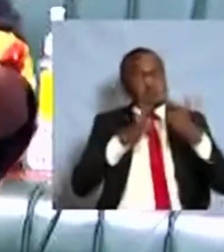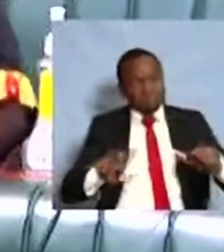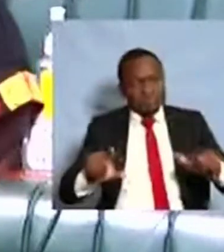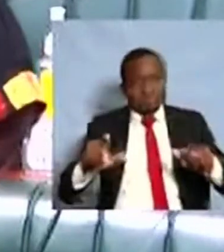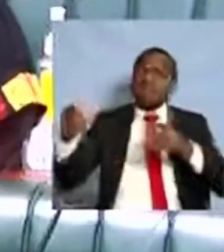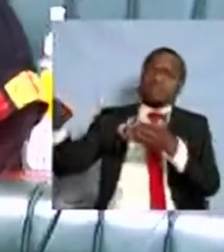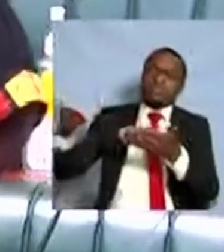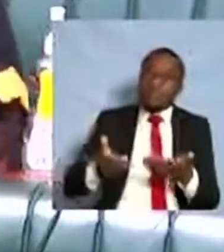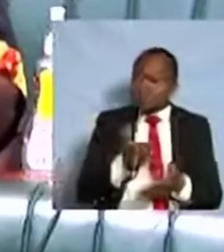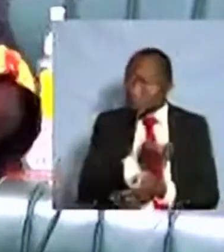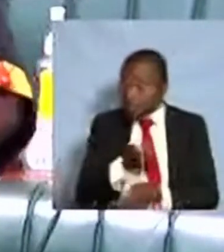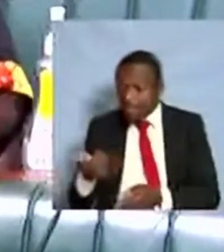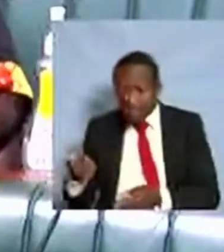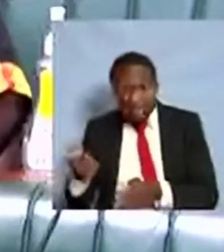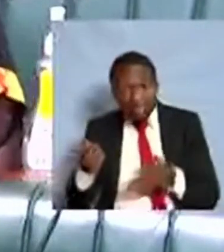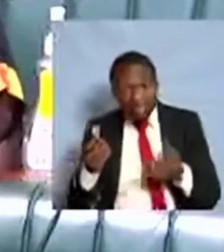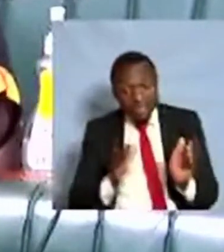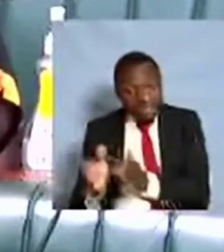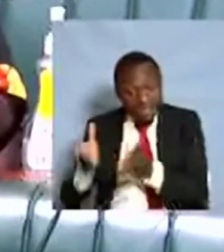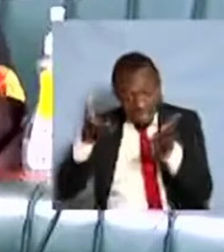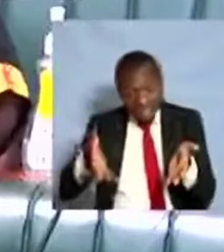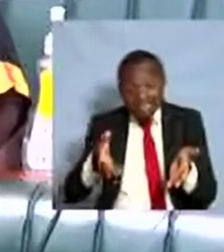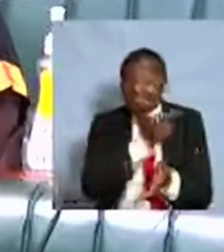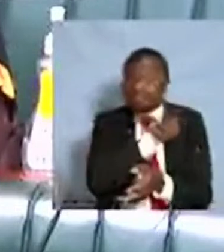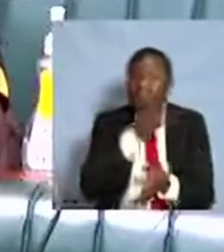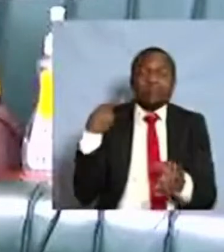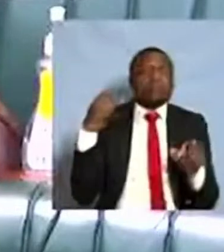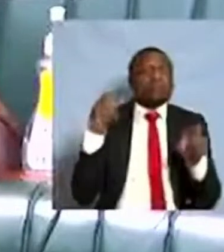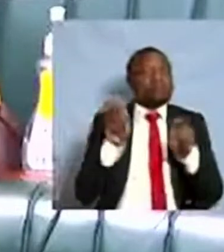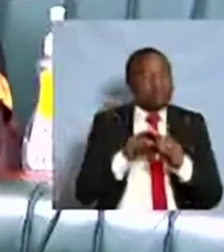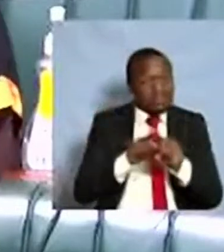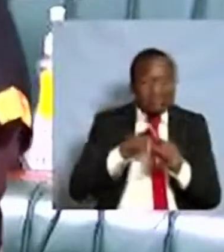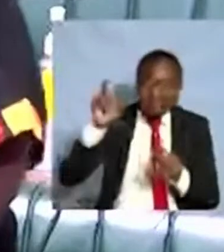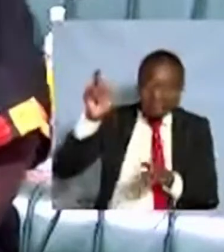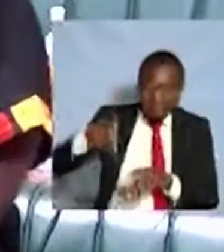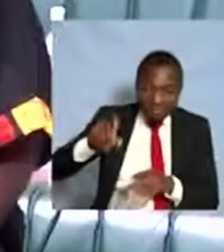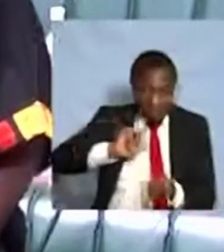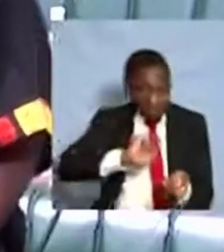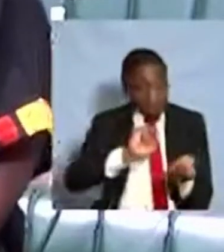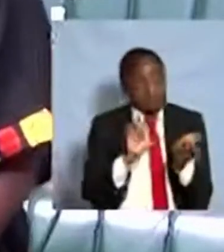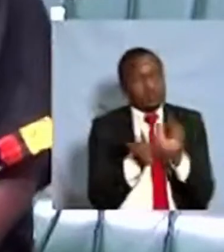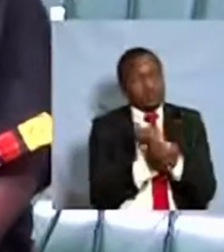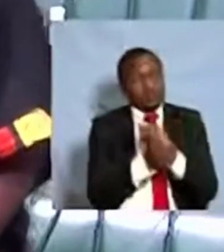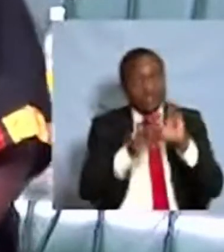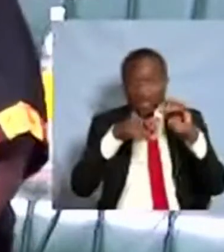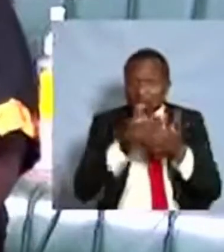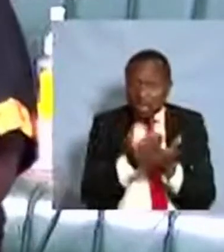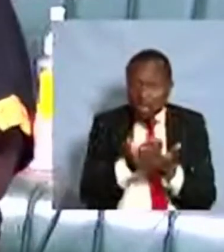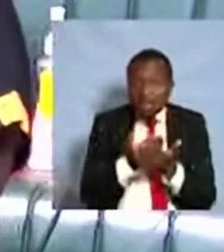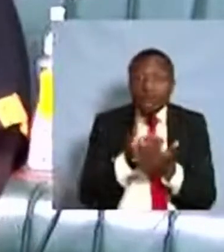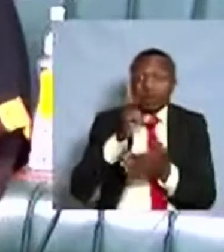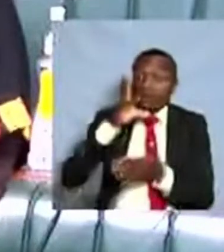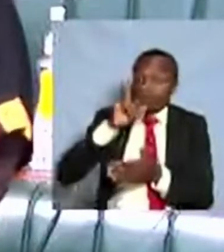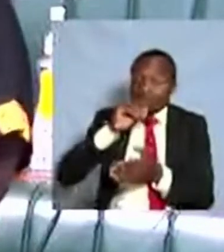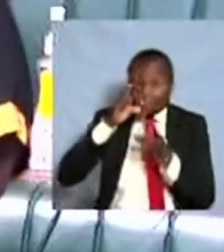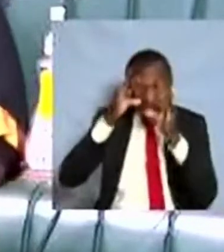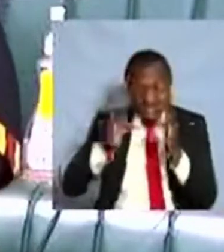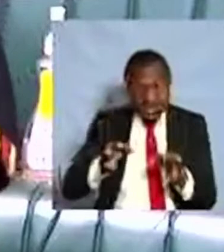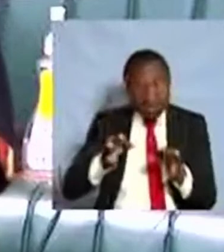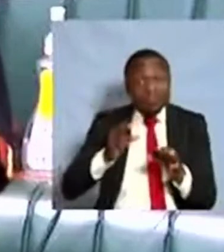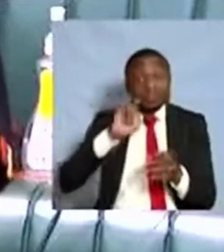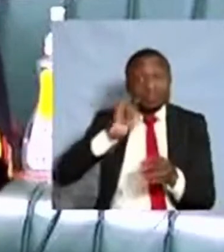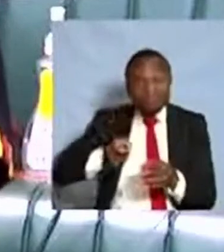coming from the other side. Here on the floor of the House, it's the same. We need to change the way we speak if we are